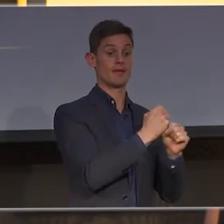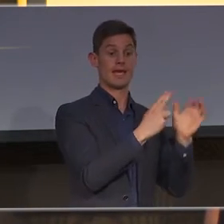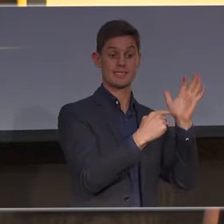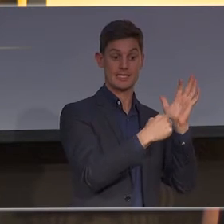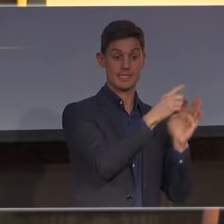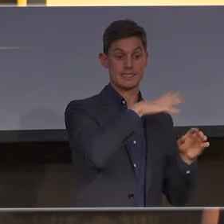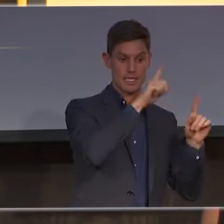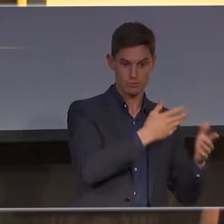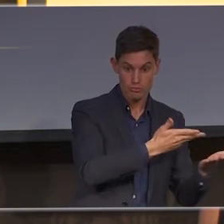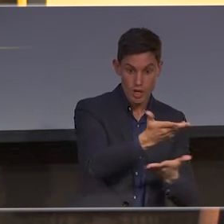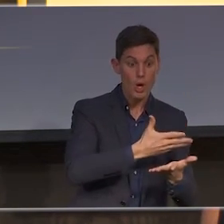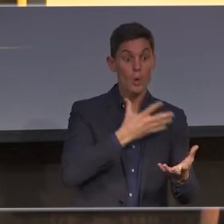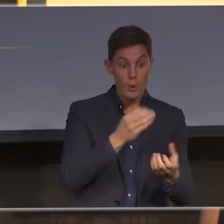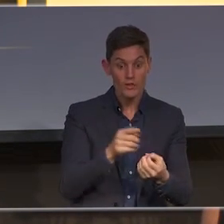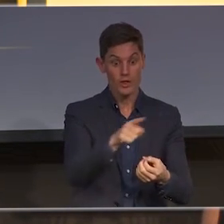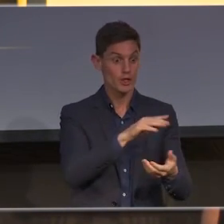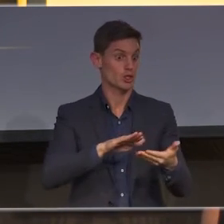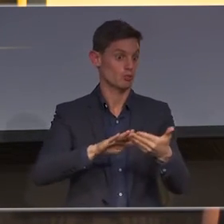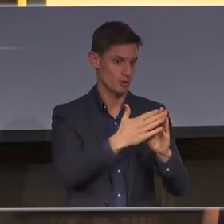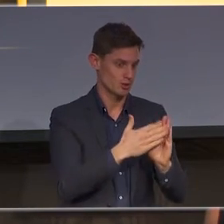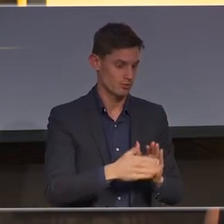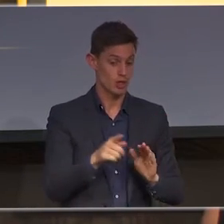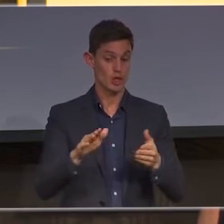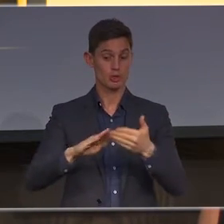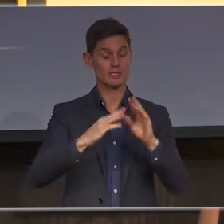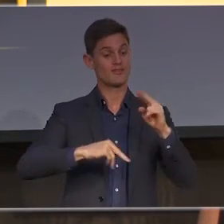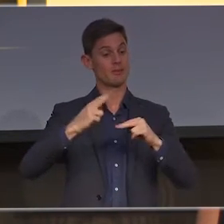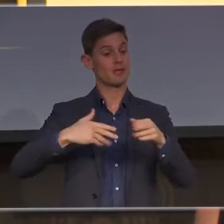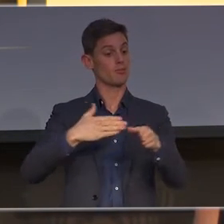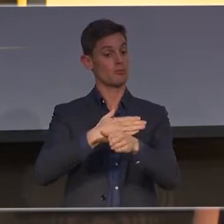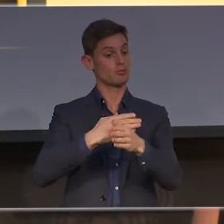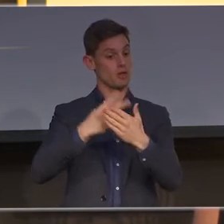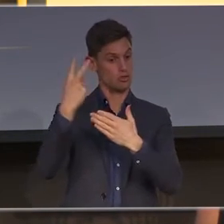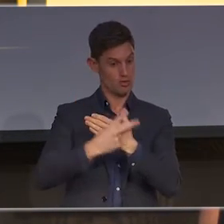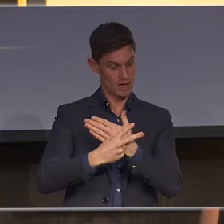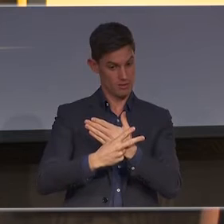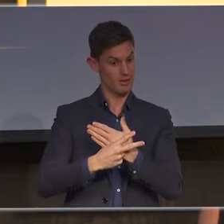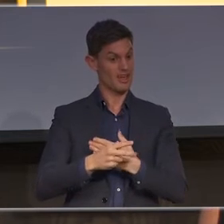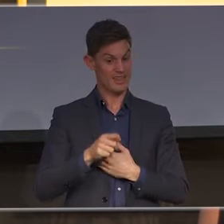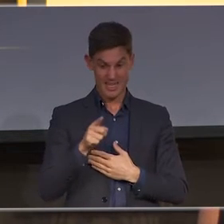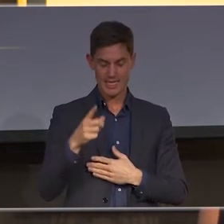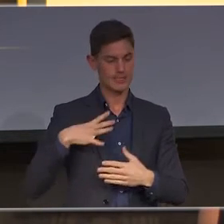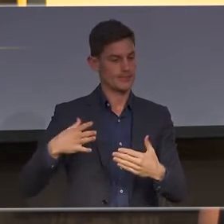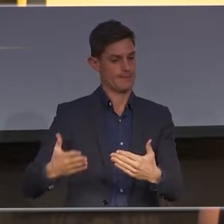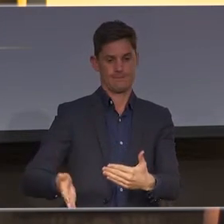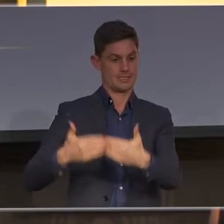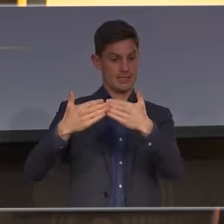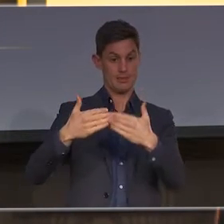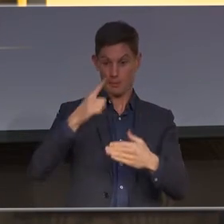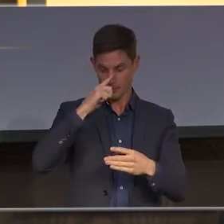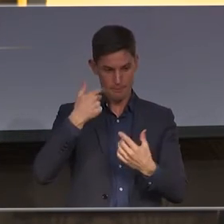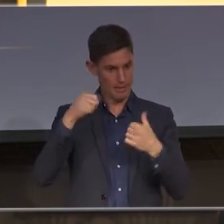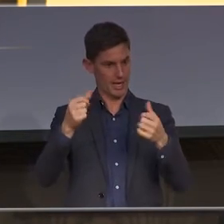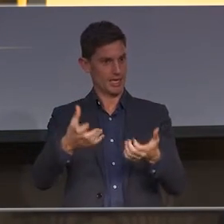start talking to communities. The Community Development Employment Program, known as the CDEP, needed to be restored so that people could